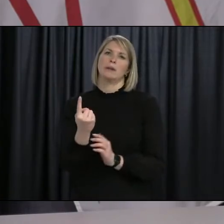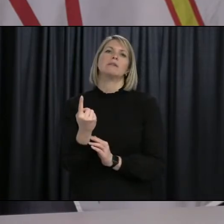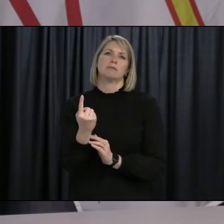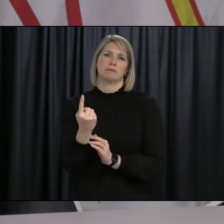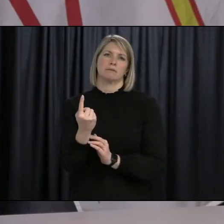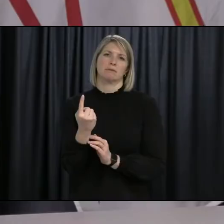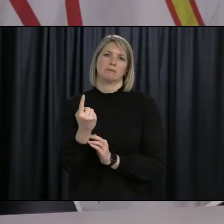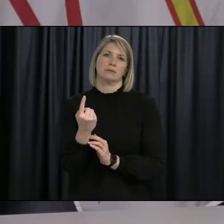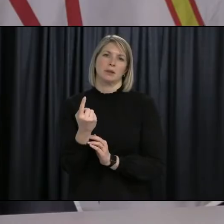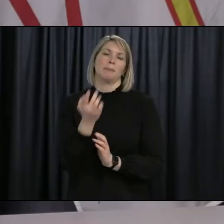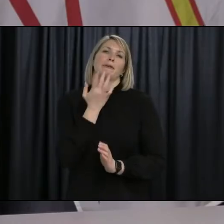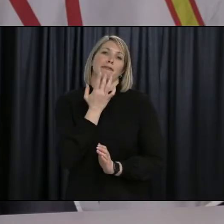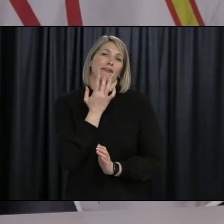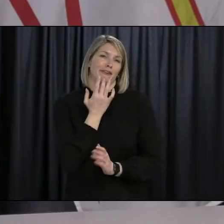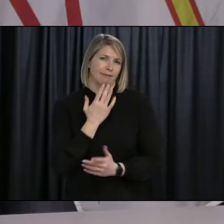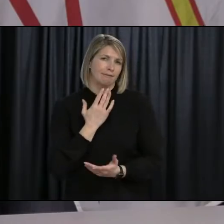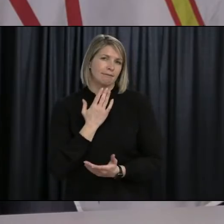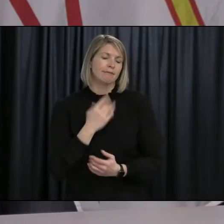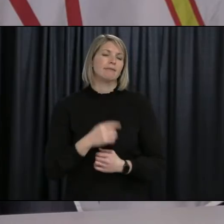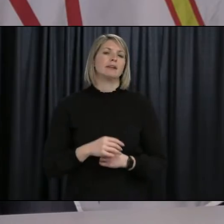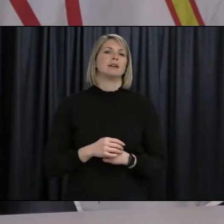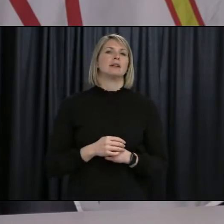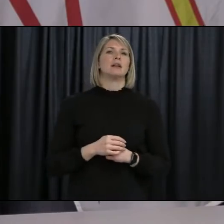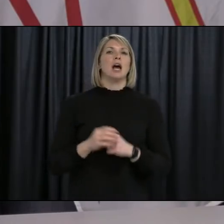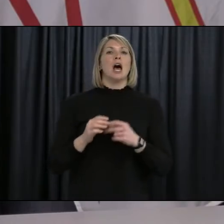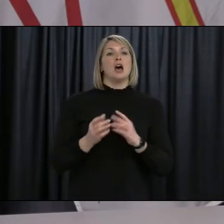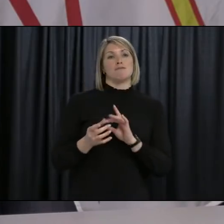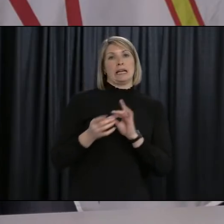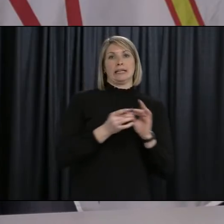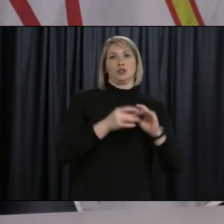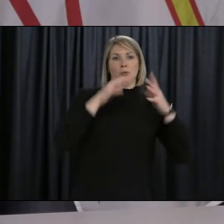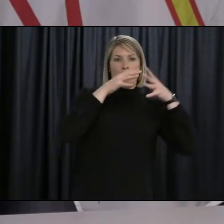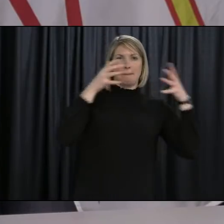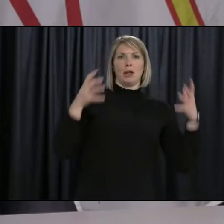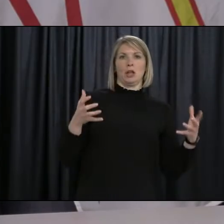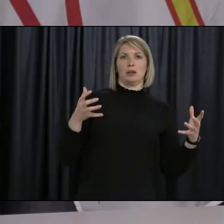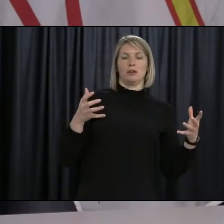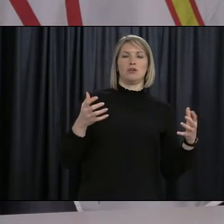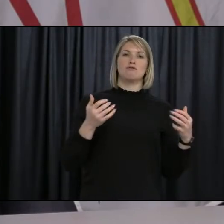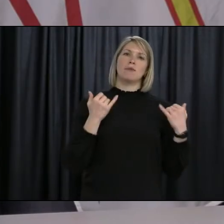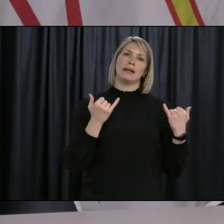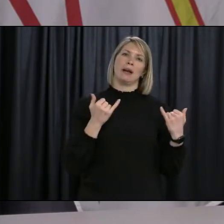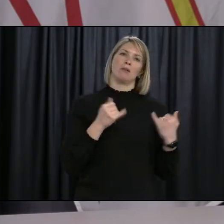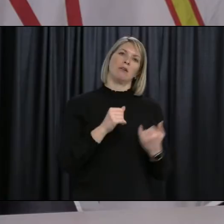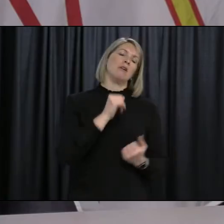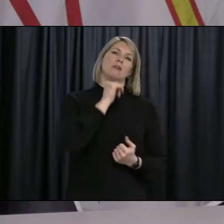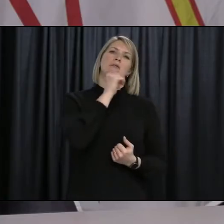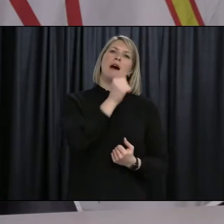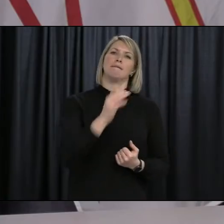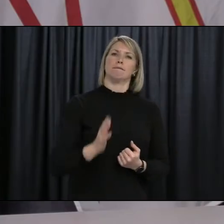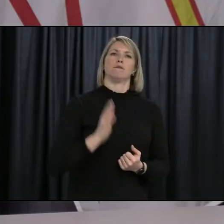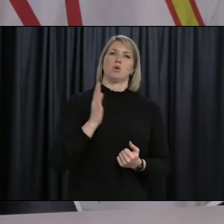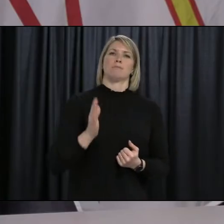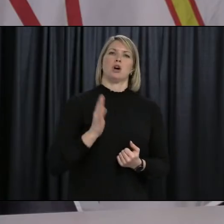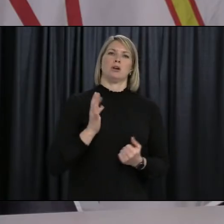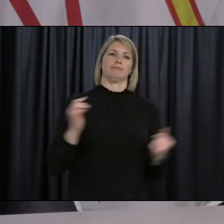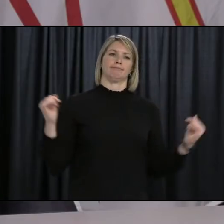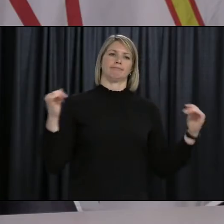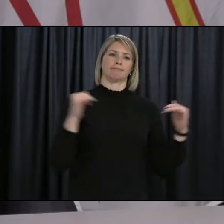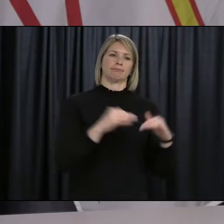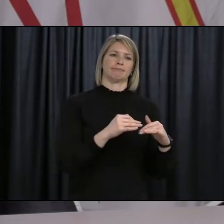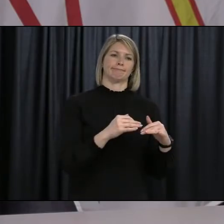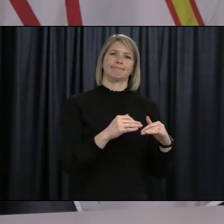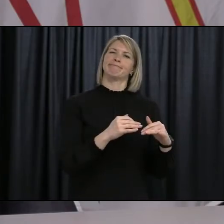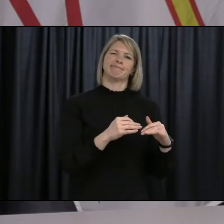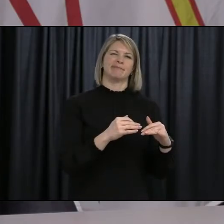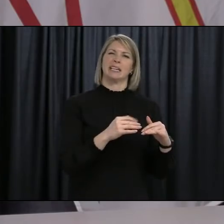reasons. And with regard to bubbles, so right now what we're saying is that informal gatherings should, if you're going to be doing anything, you